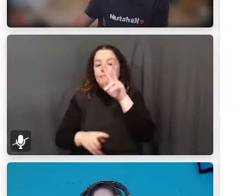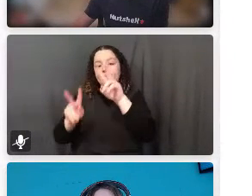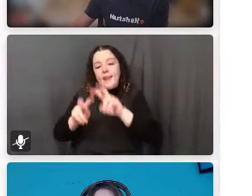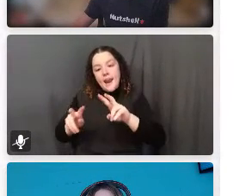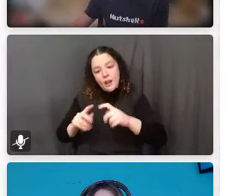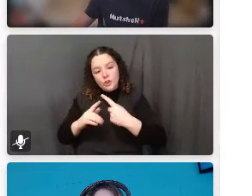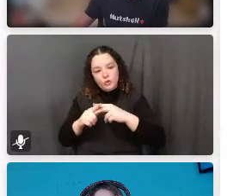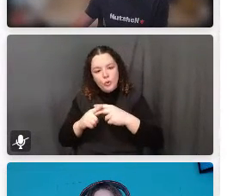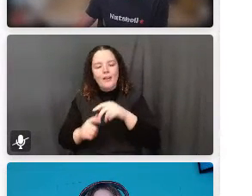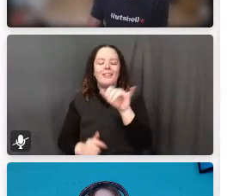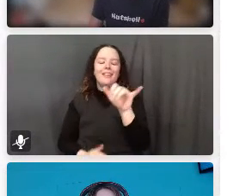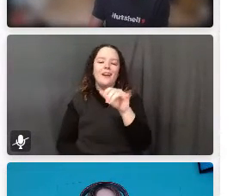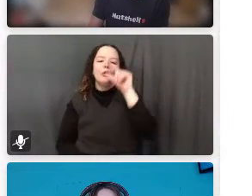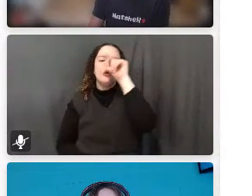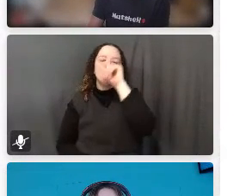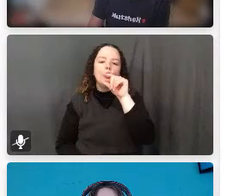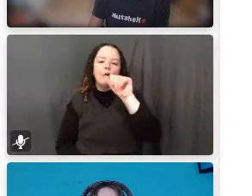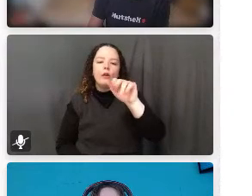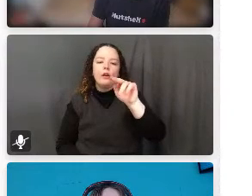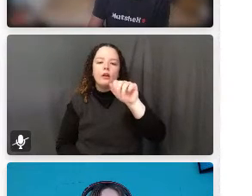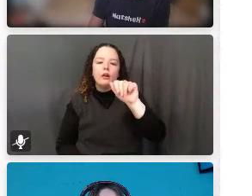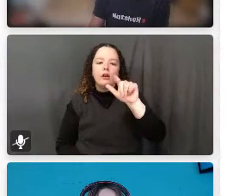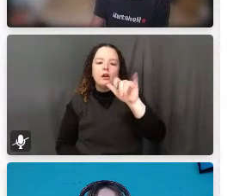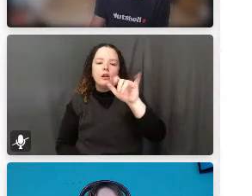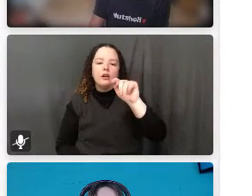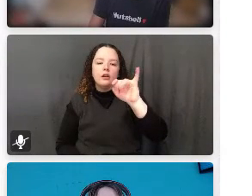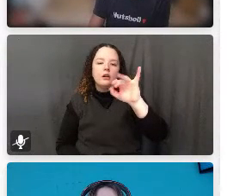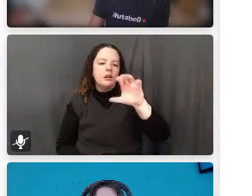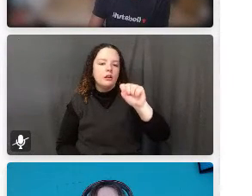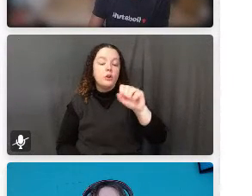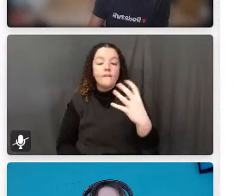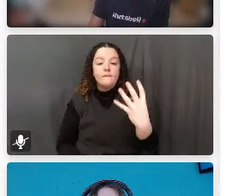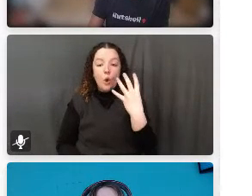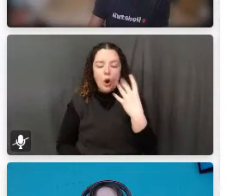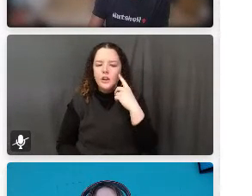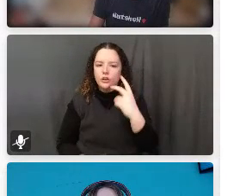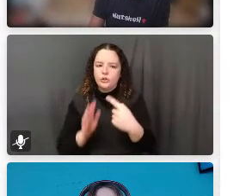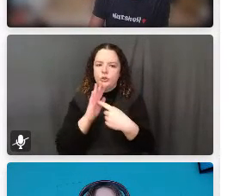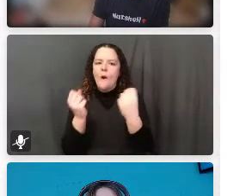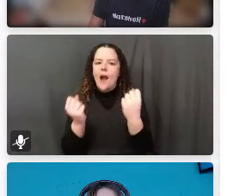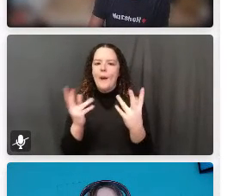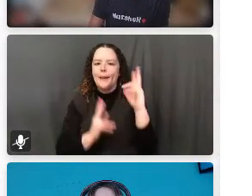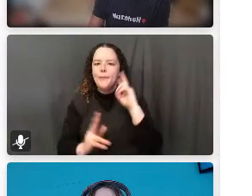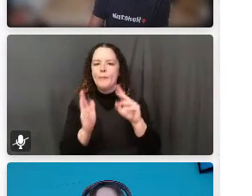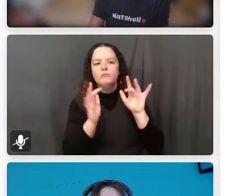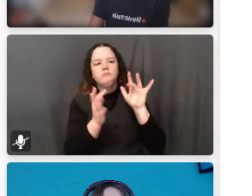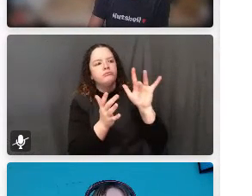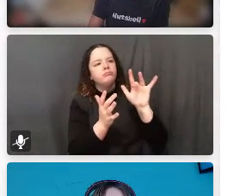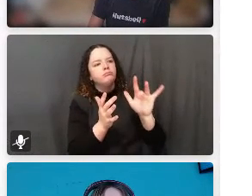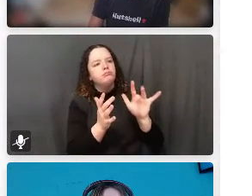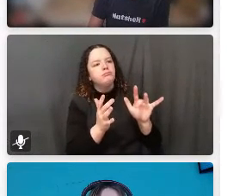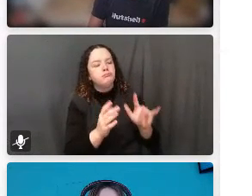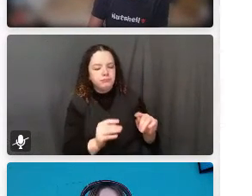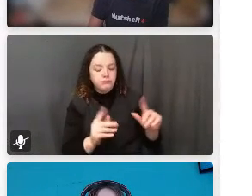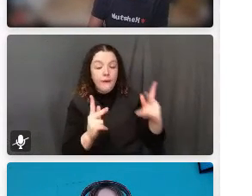accurate website engagement data. So, this is going to show you how many subscribers clicked through to your site and visited different pages or